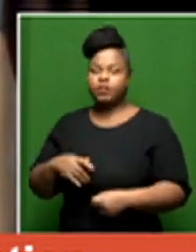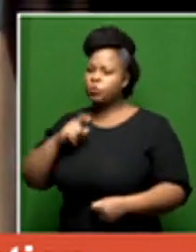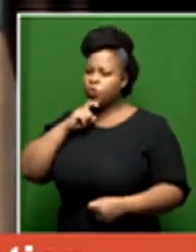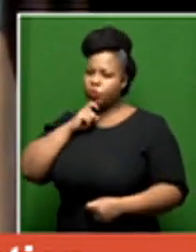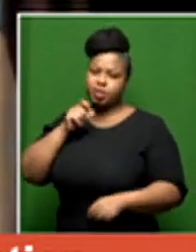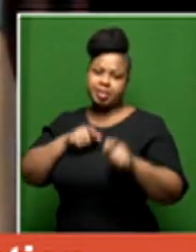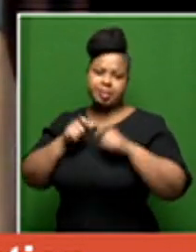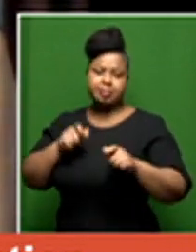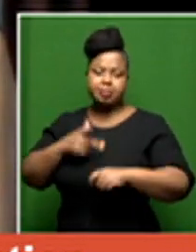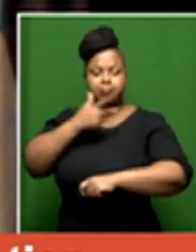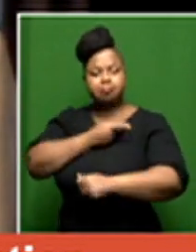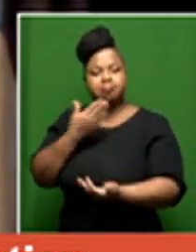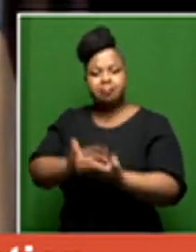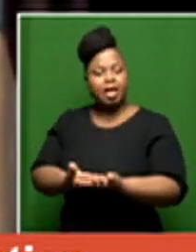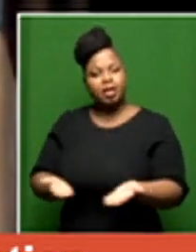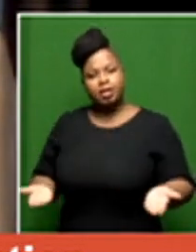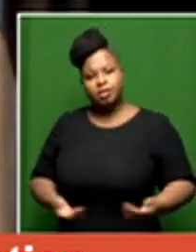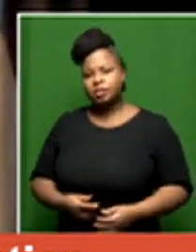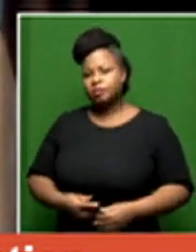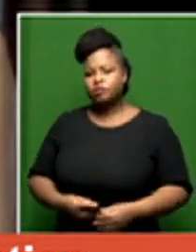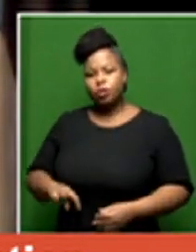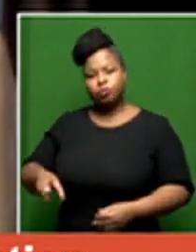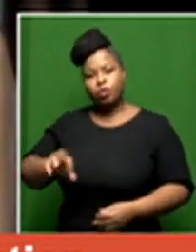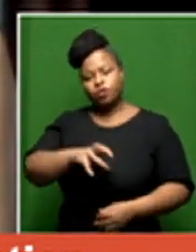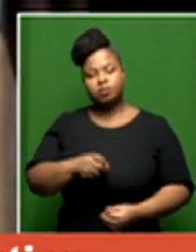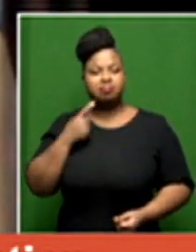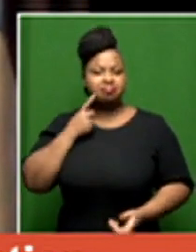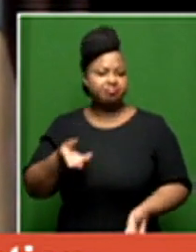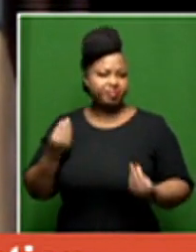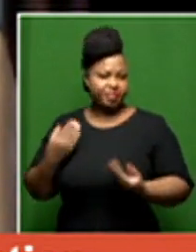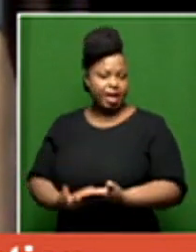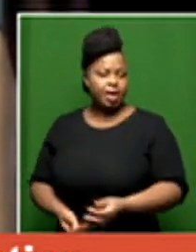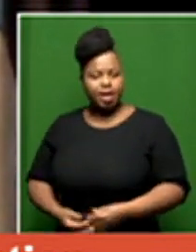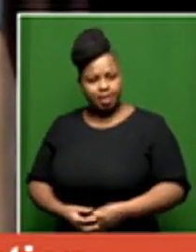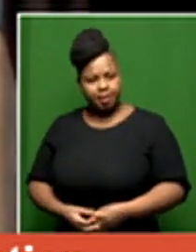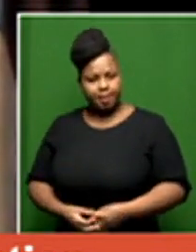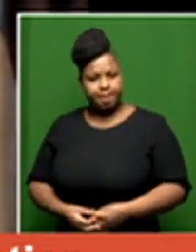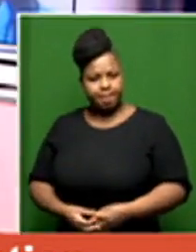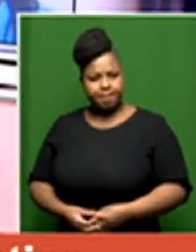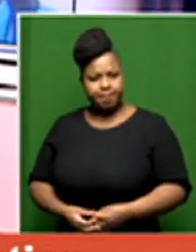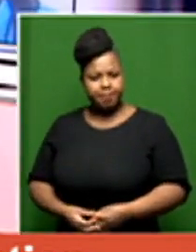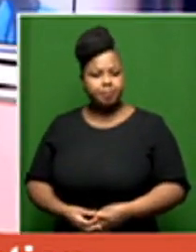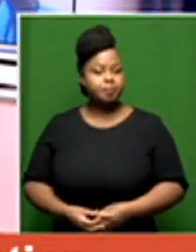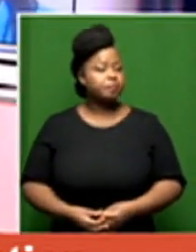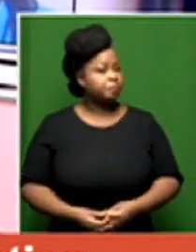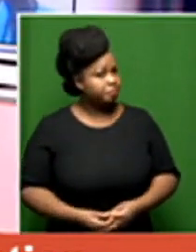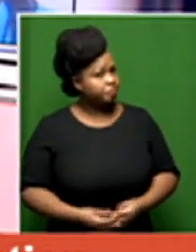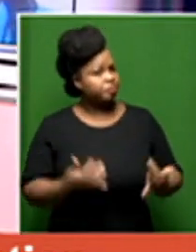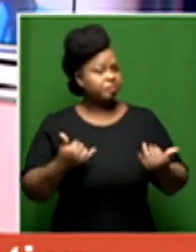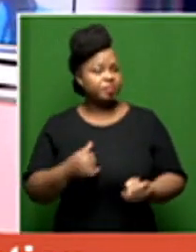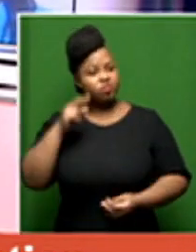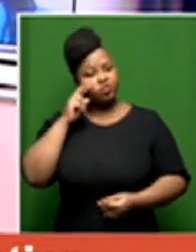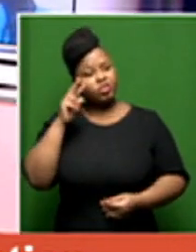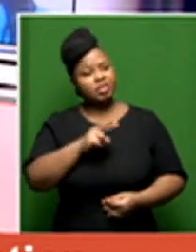released to the provinces for the people to get that vaccination. Elizabeth, looking at